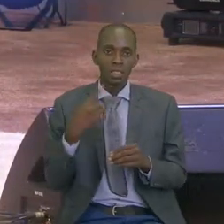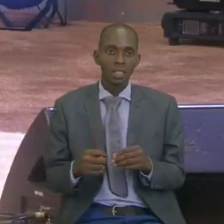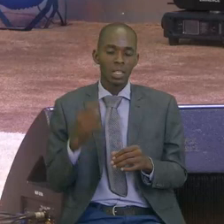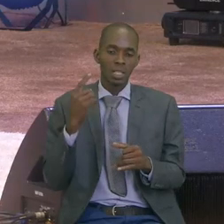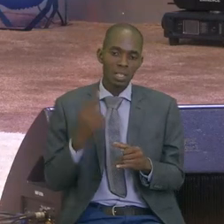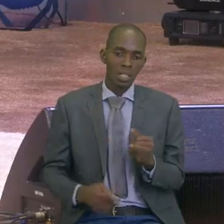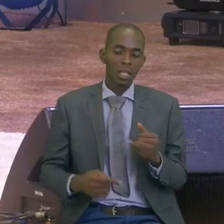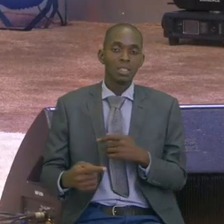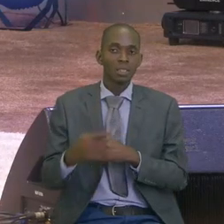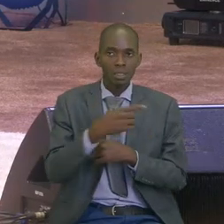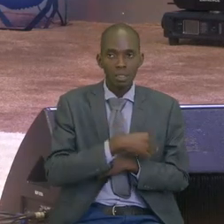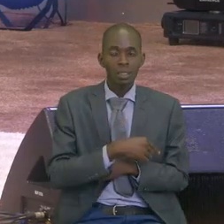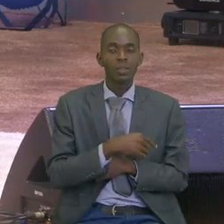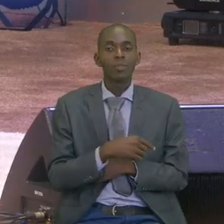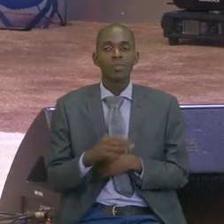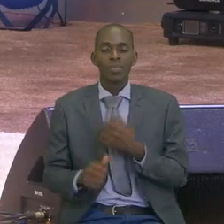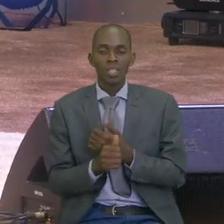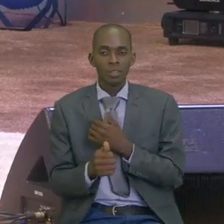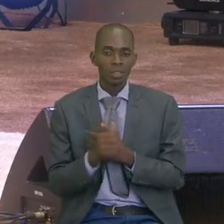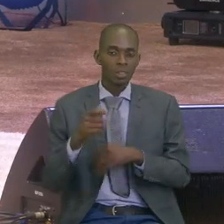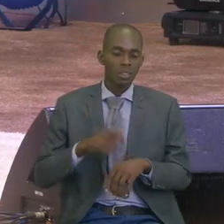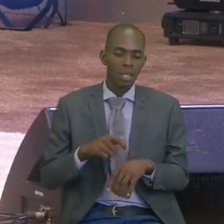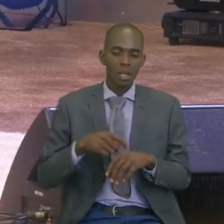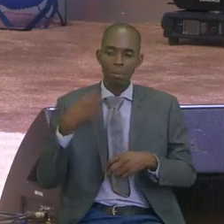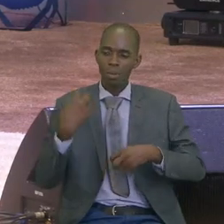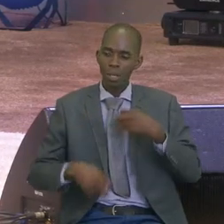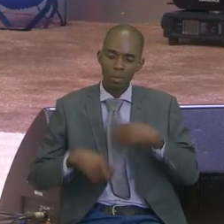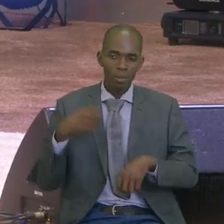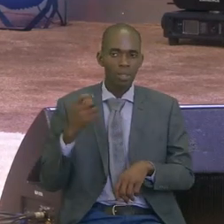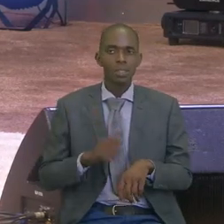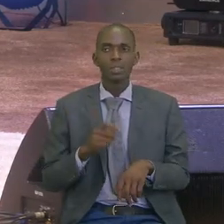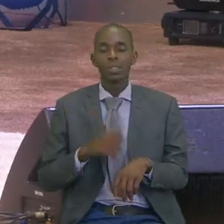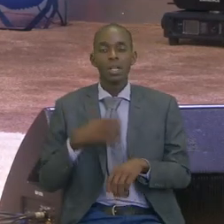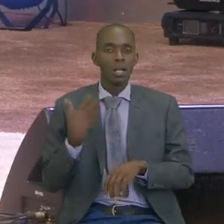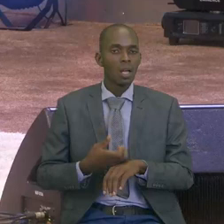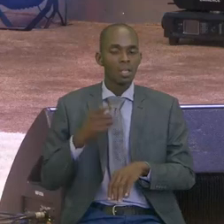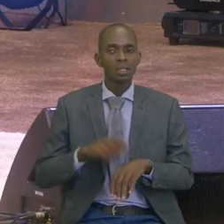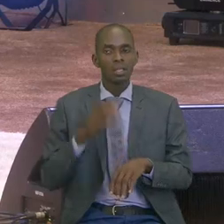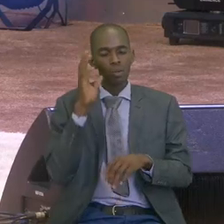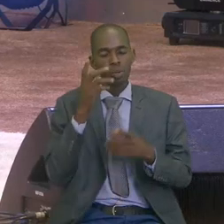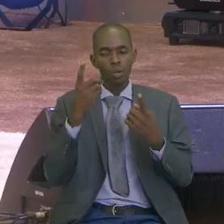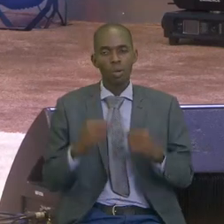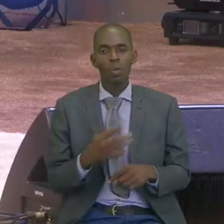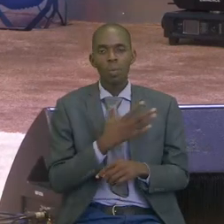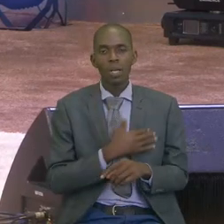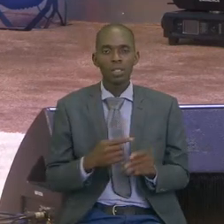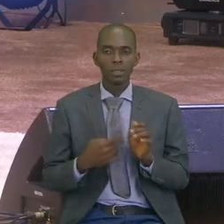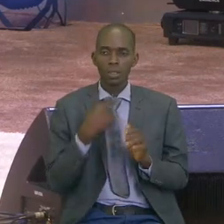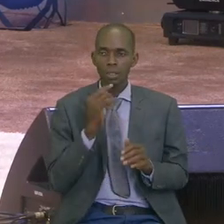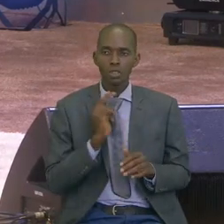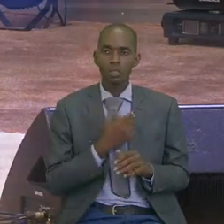perilous times, dangerous times, difficult times shall come. And then he tells us in verse